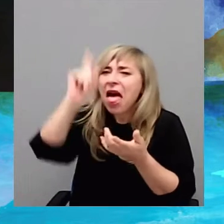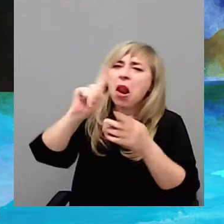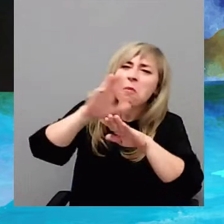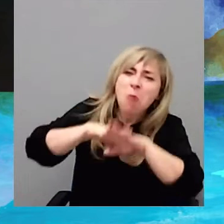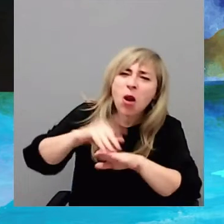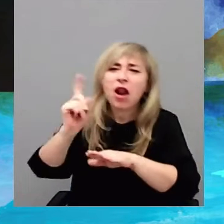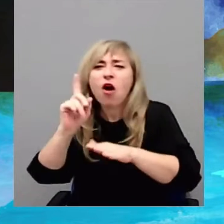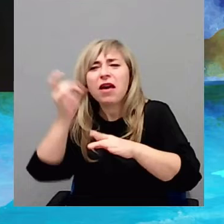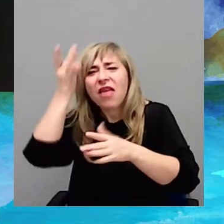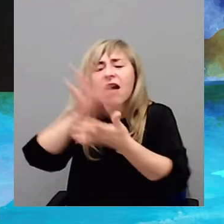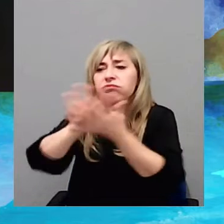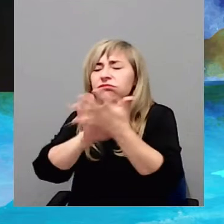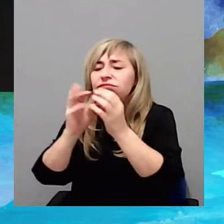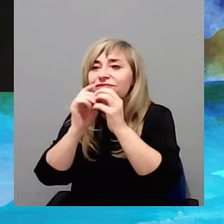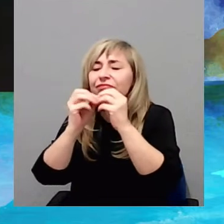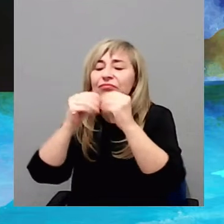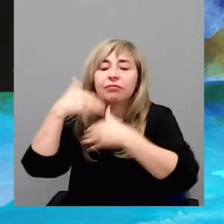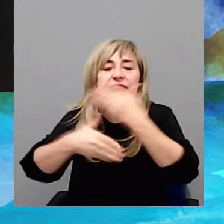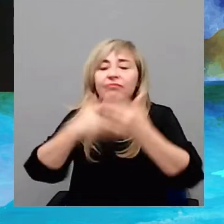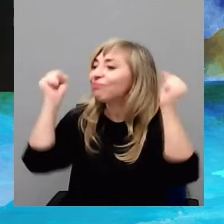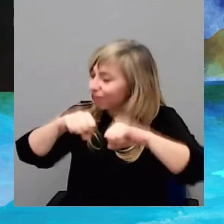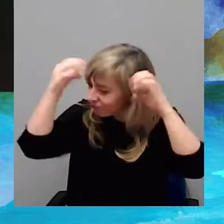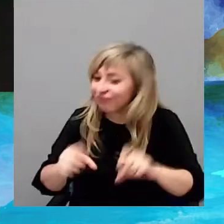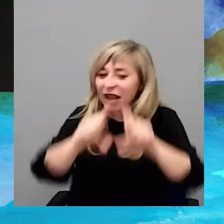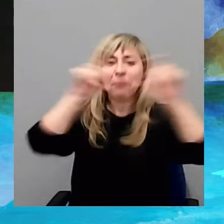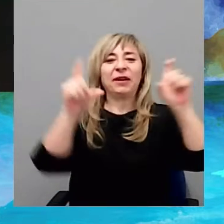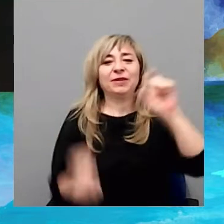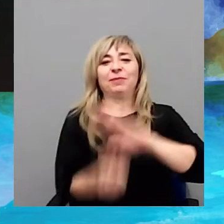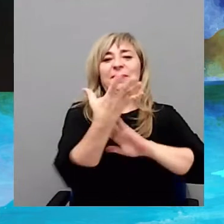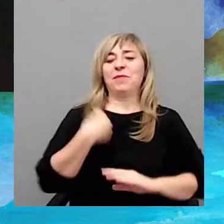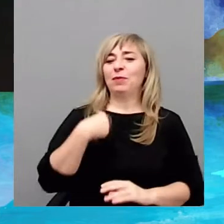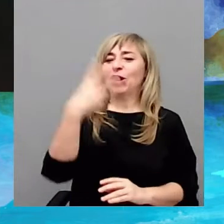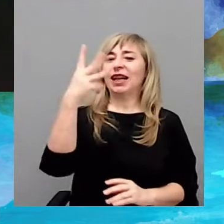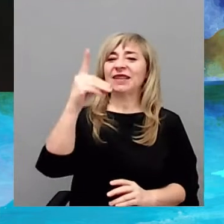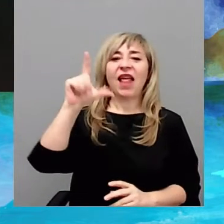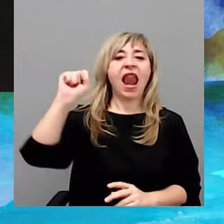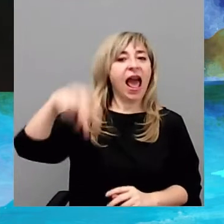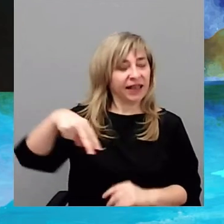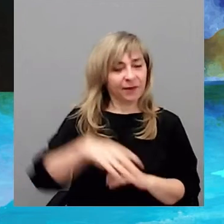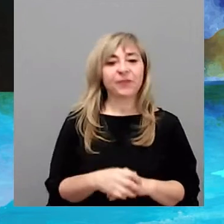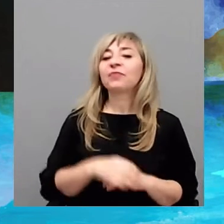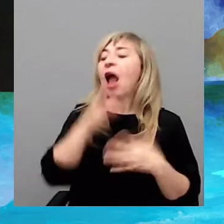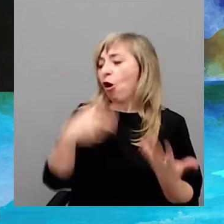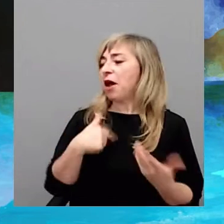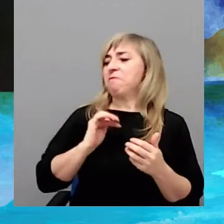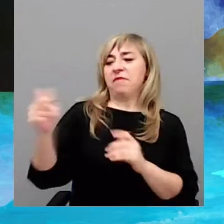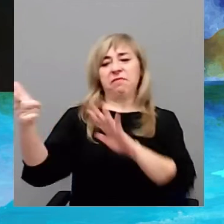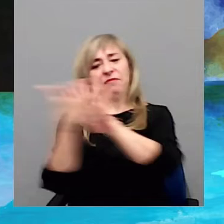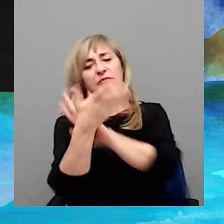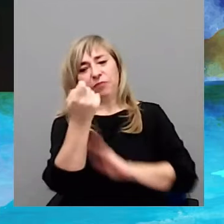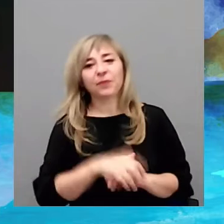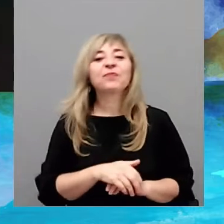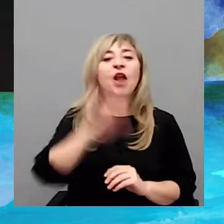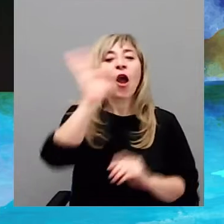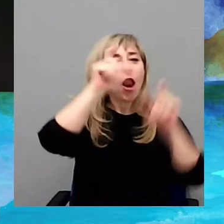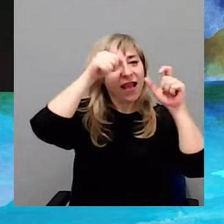become what is now a company. It's called 3D LAN. So we want to talk a little bit about what we're doing in our company. My name is